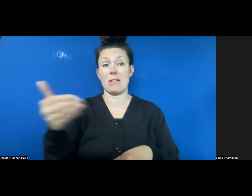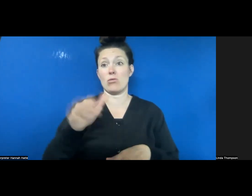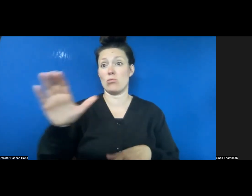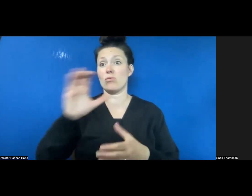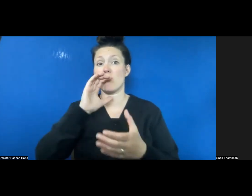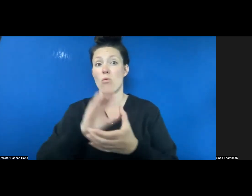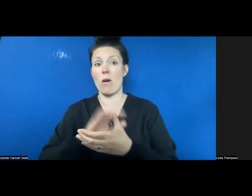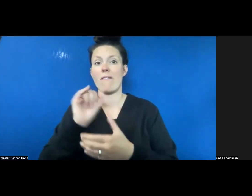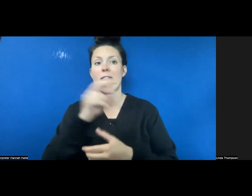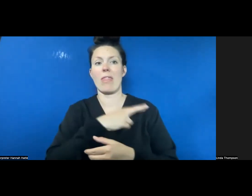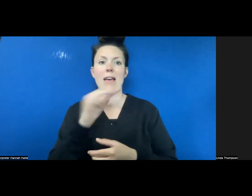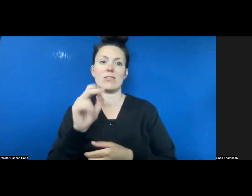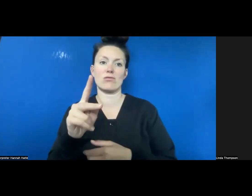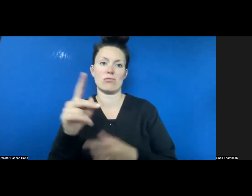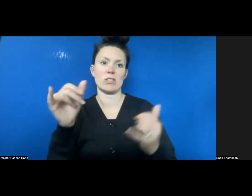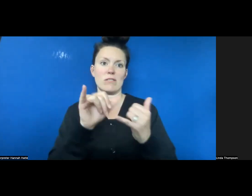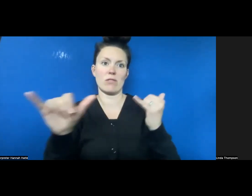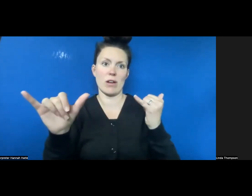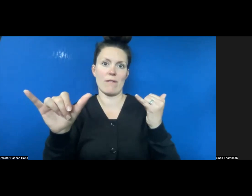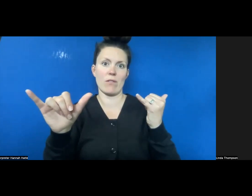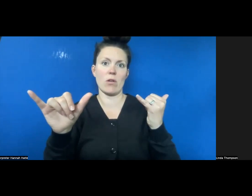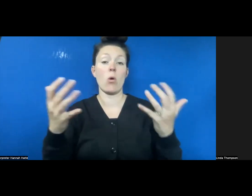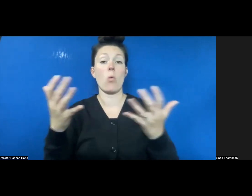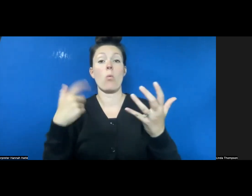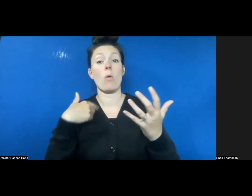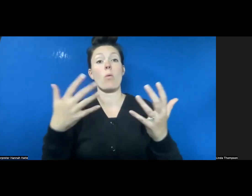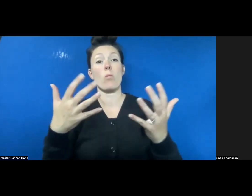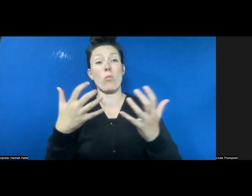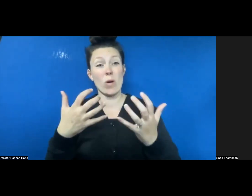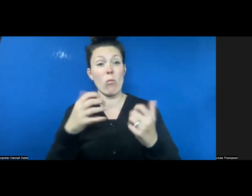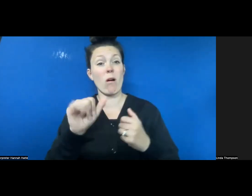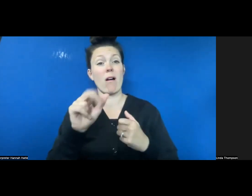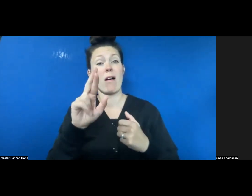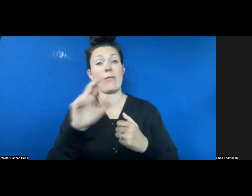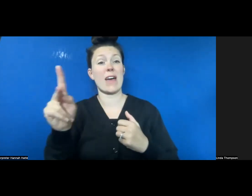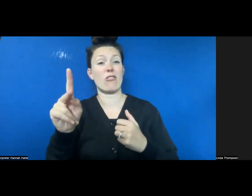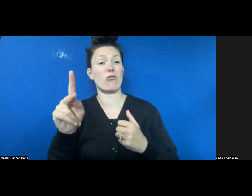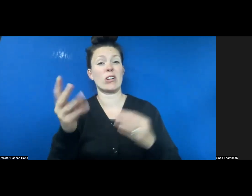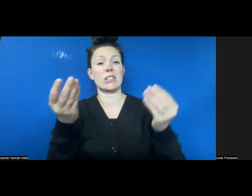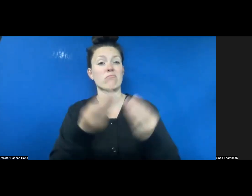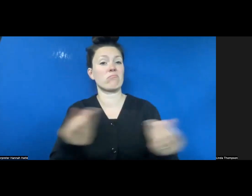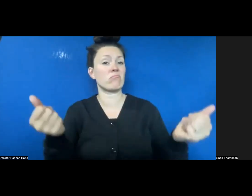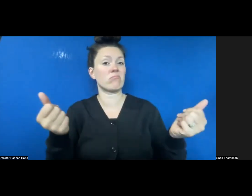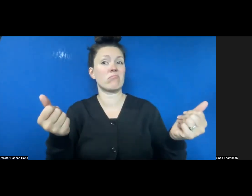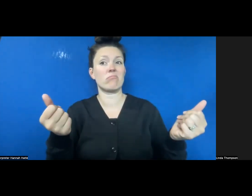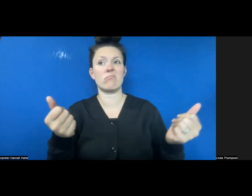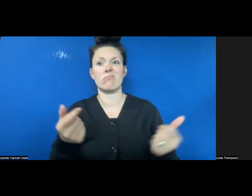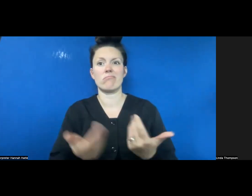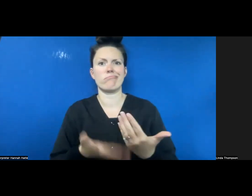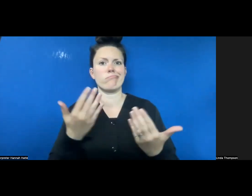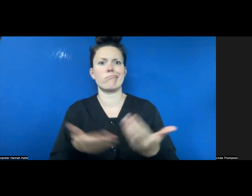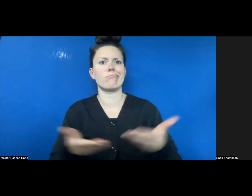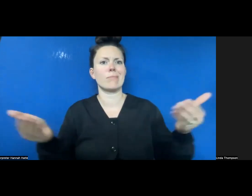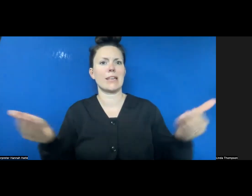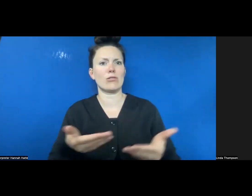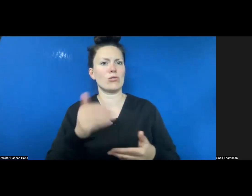forever. That is a risk. And what we want is for it to not be a risk. We should just be able to introduce our partners